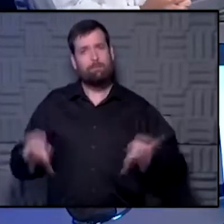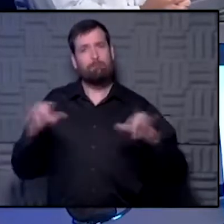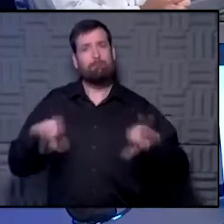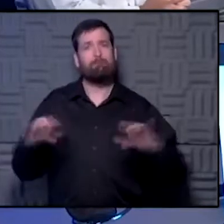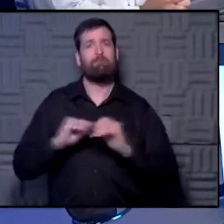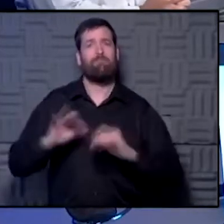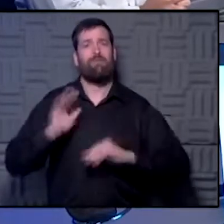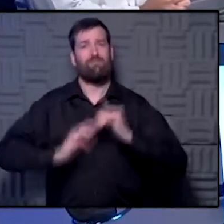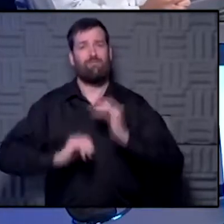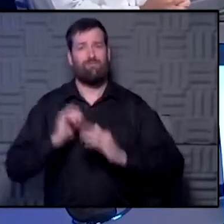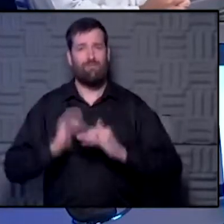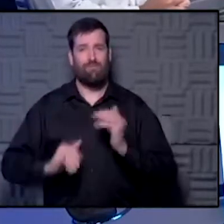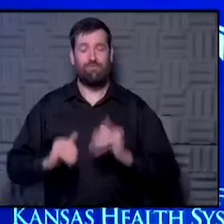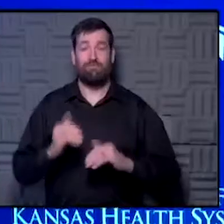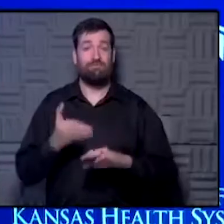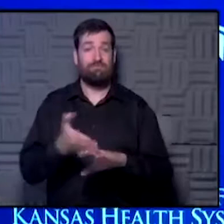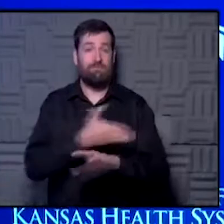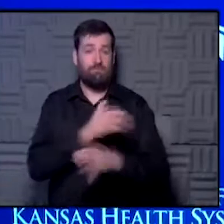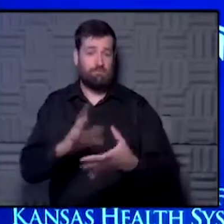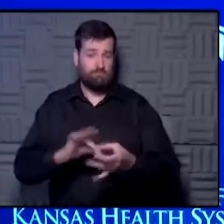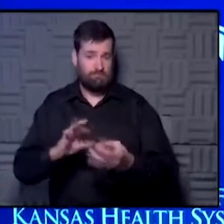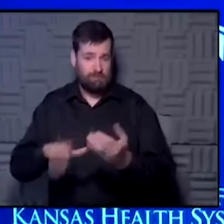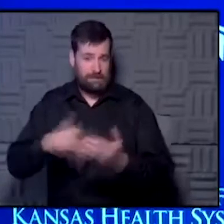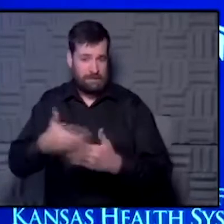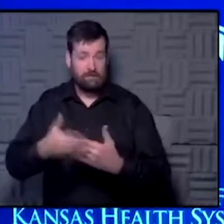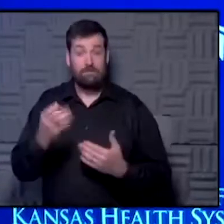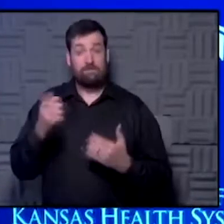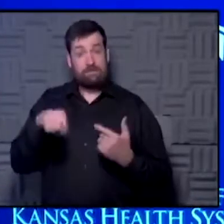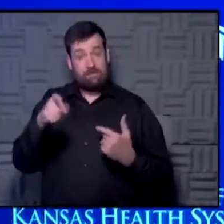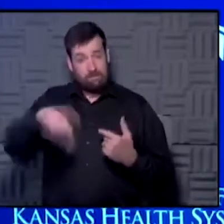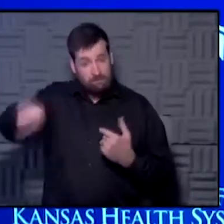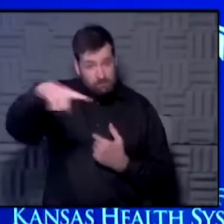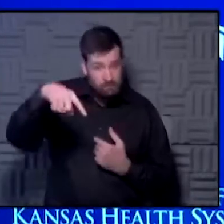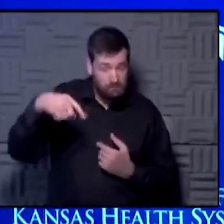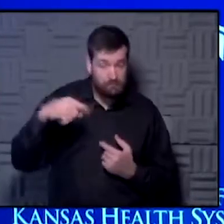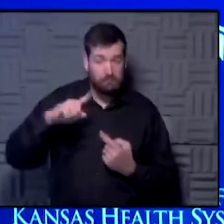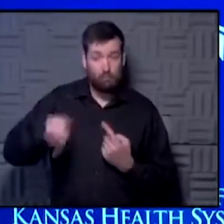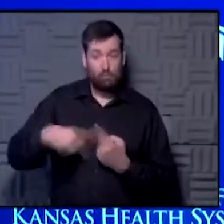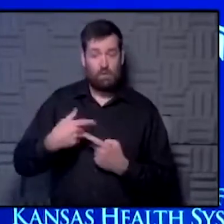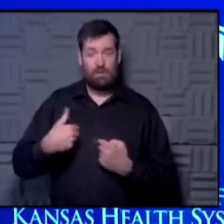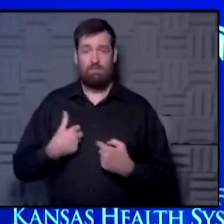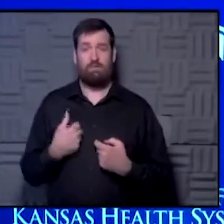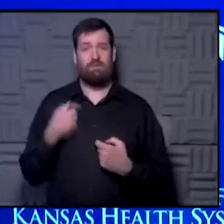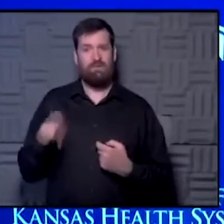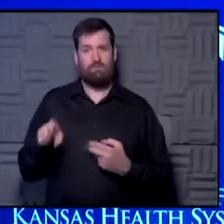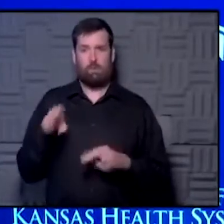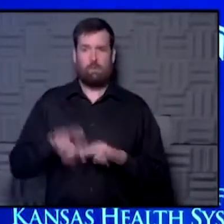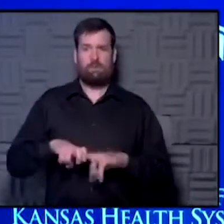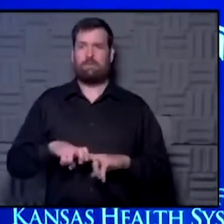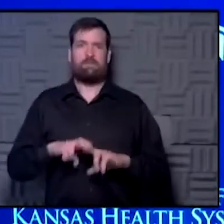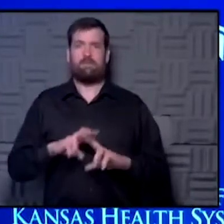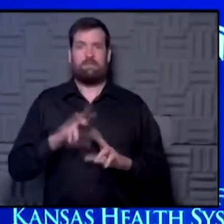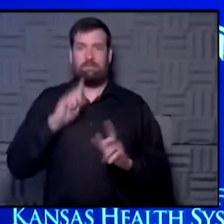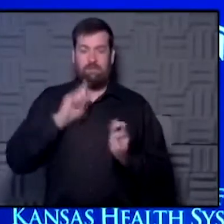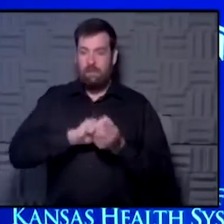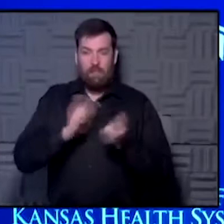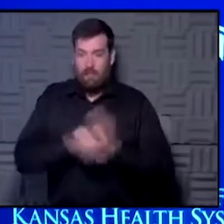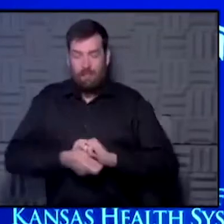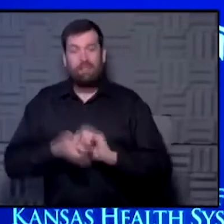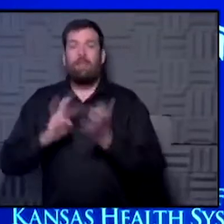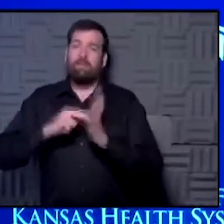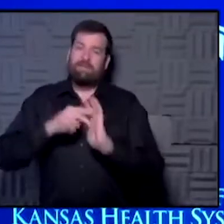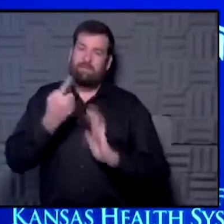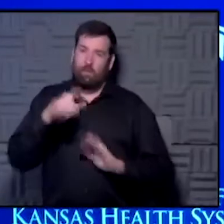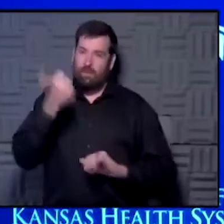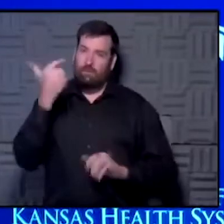more comfortable. Before I say my next thing, here's what I need from you at home. When I have to sit here suddenly, that means somebody else is doing